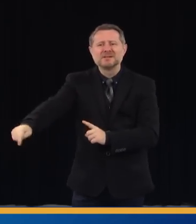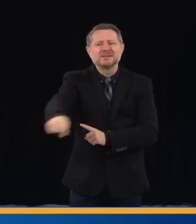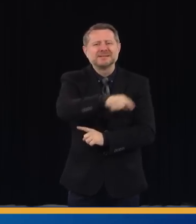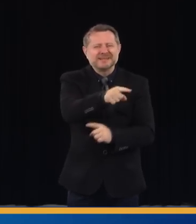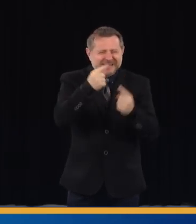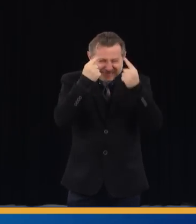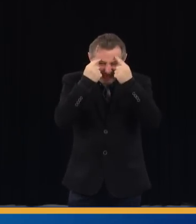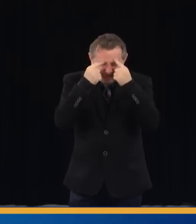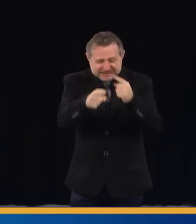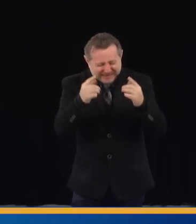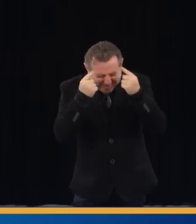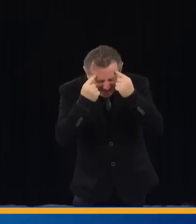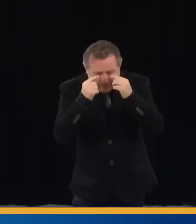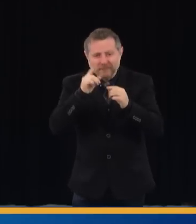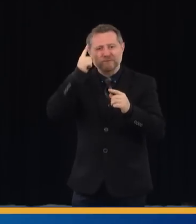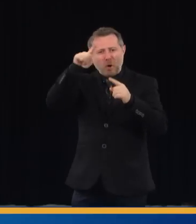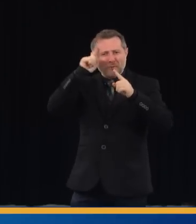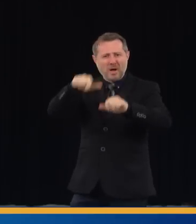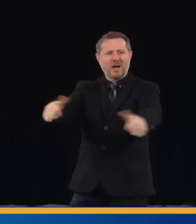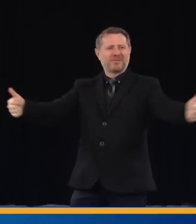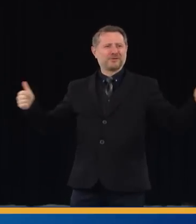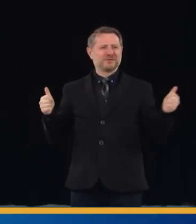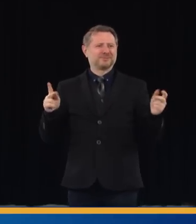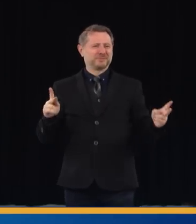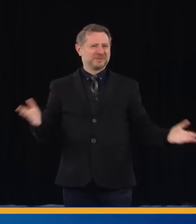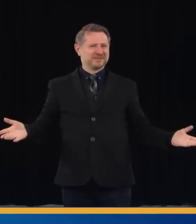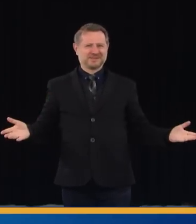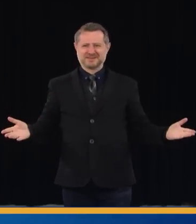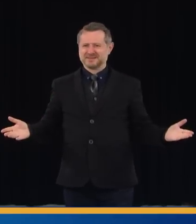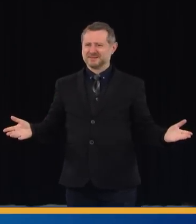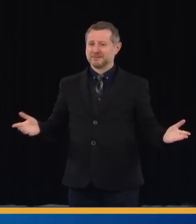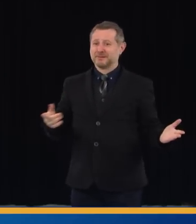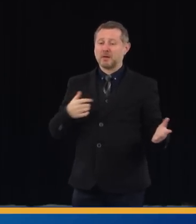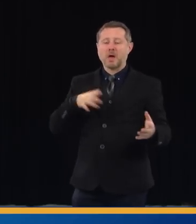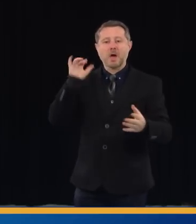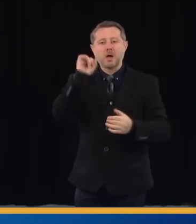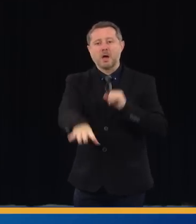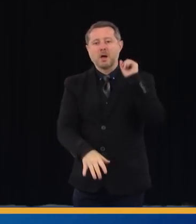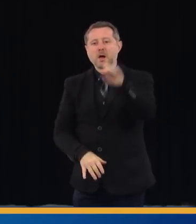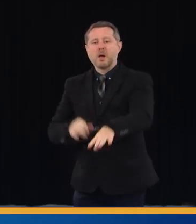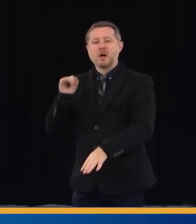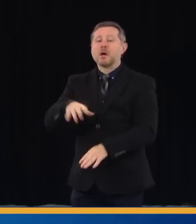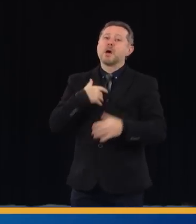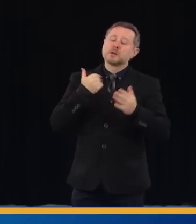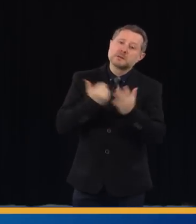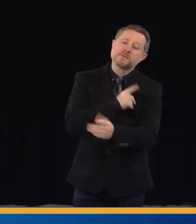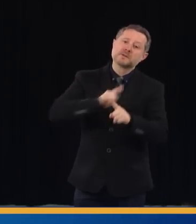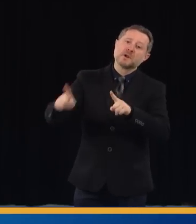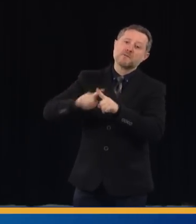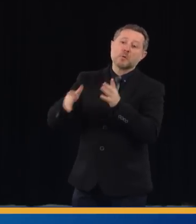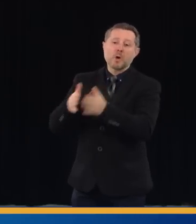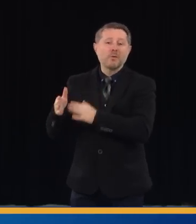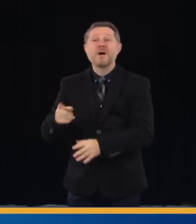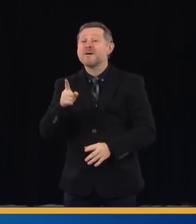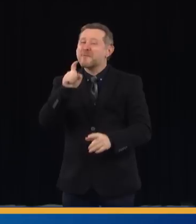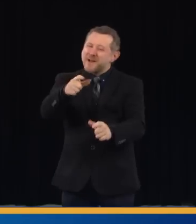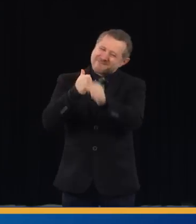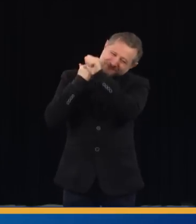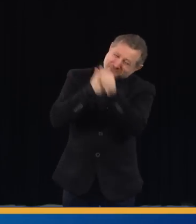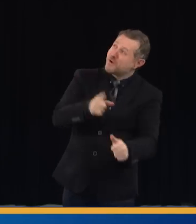else. And I've said this 100 different ways. The compliance is still not where it should be. You saw